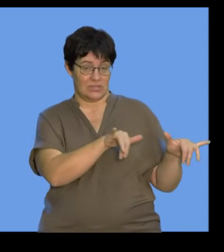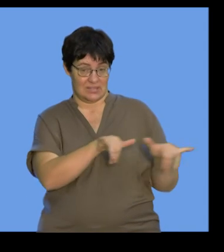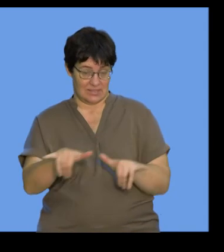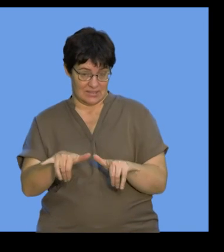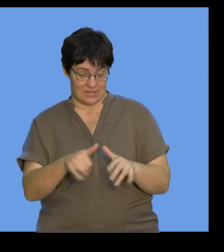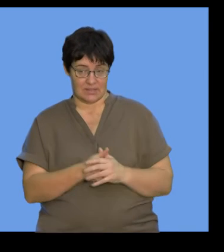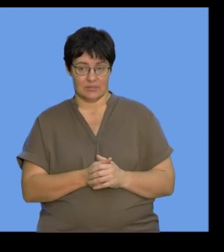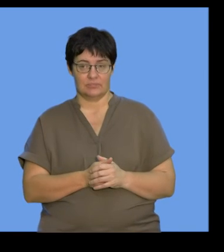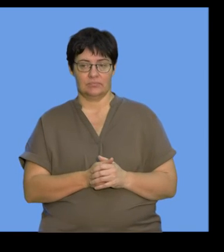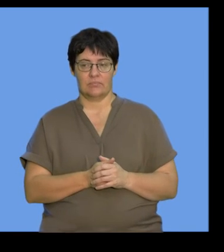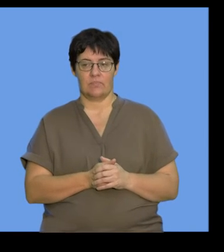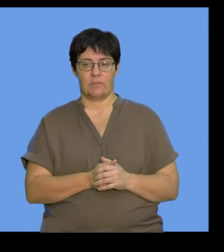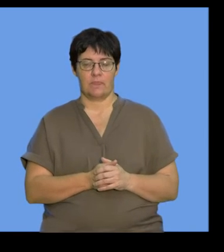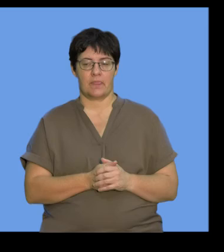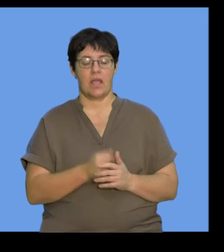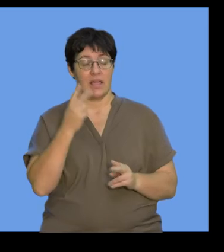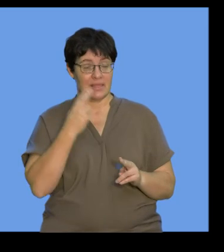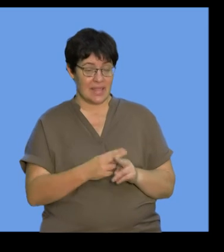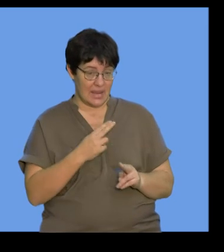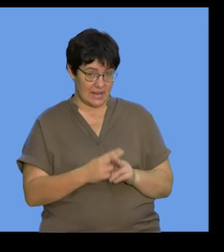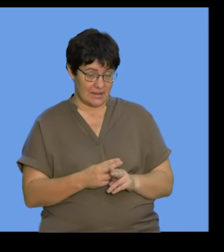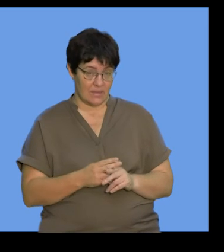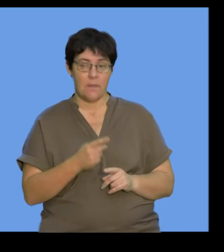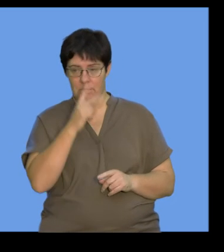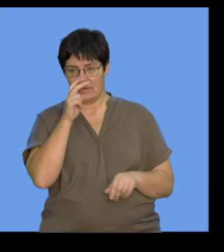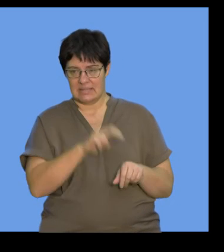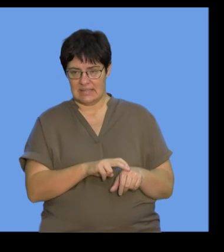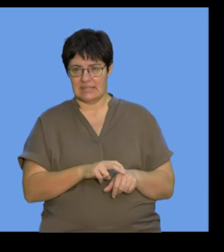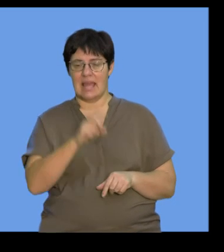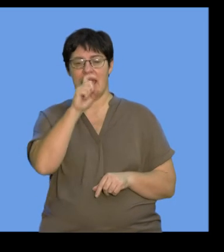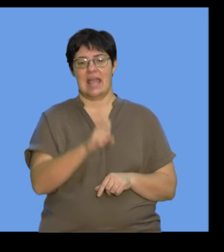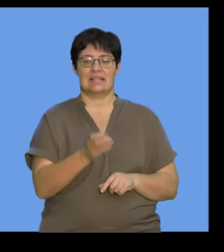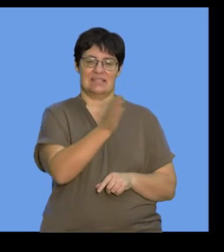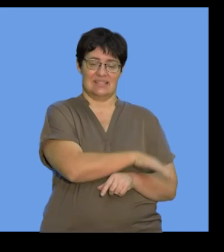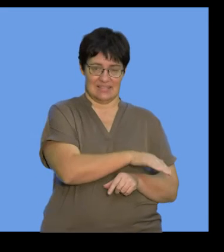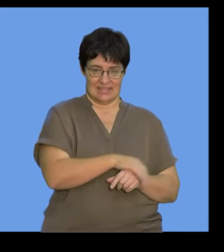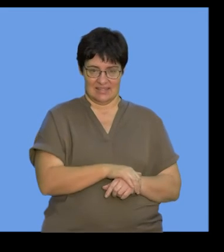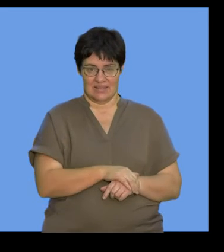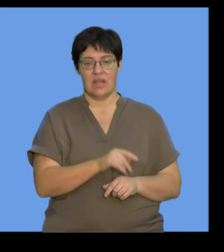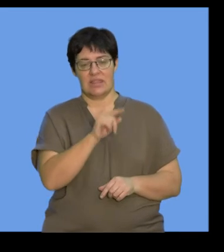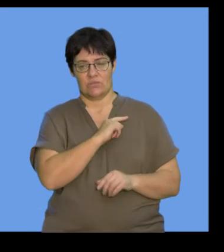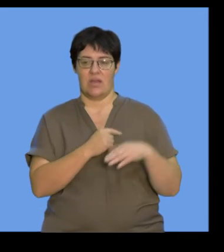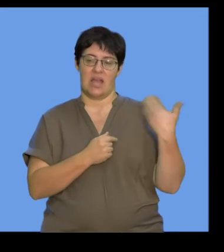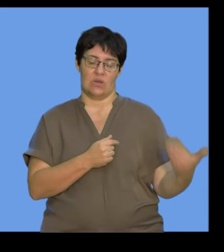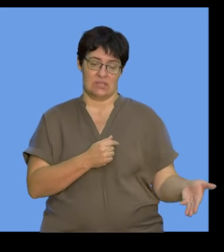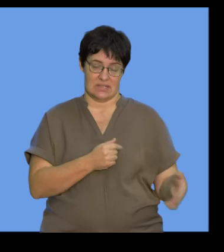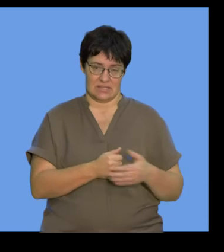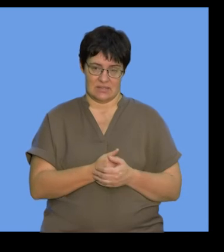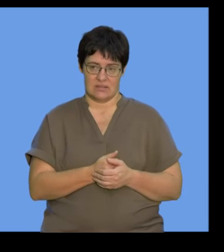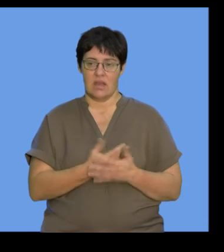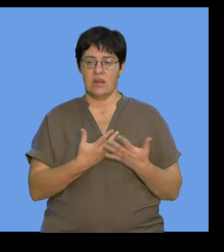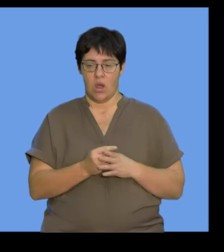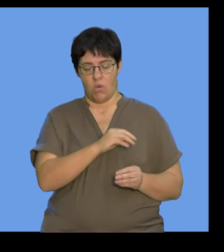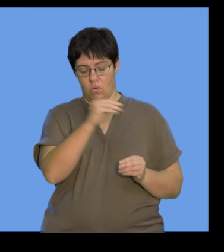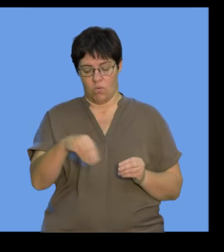common denominator. And then I also need x there. So it becomes x out there. Then you